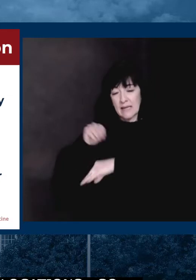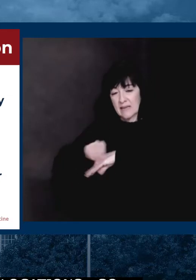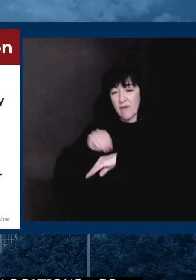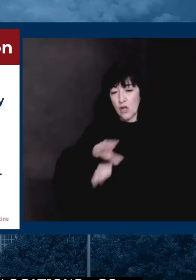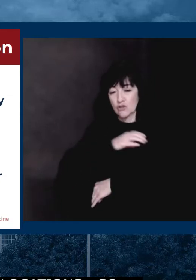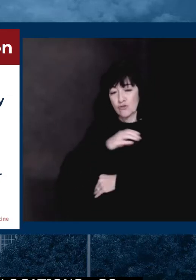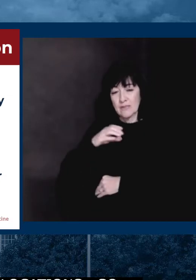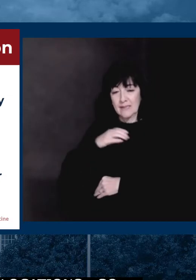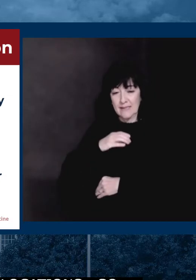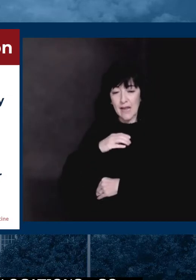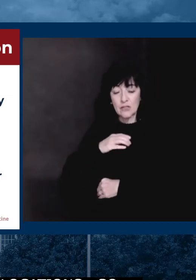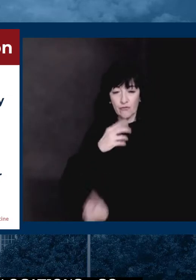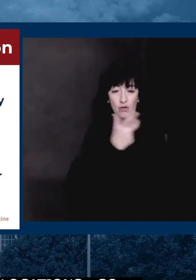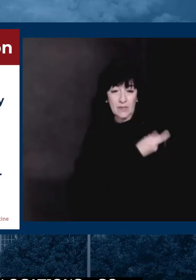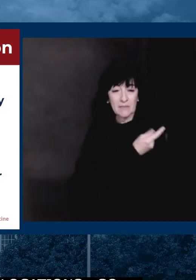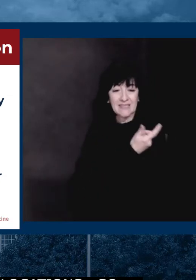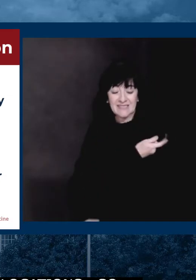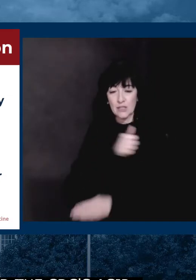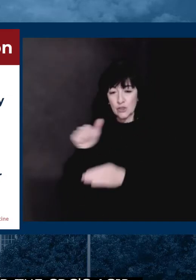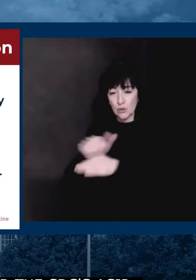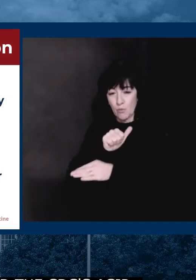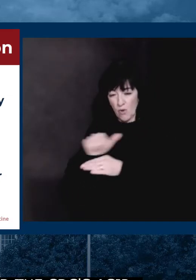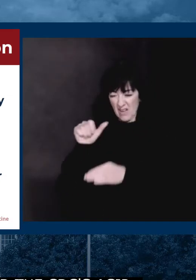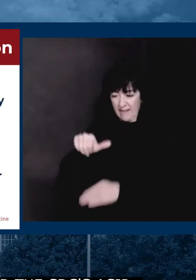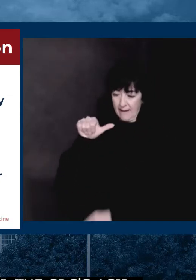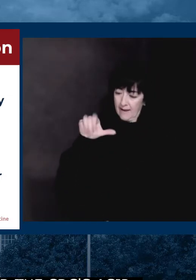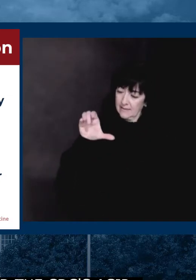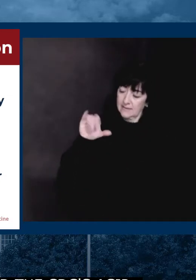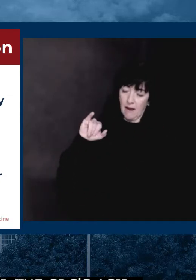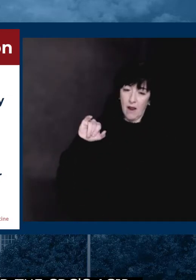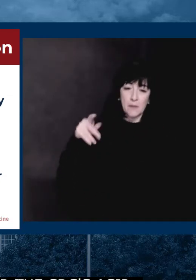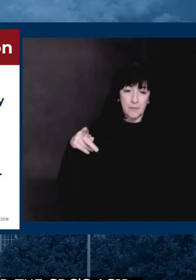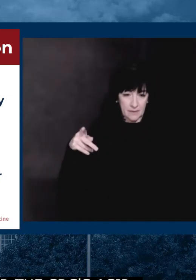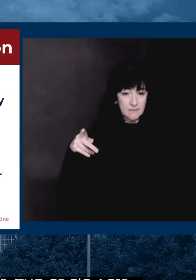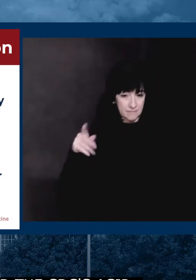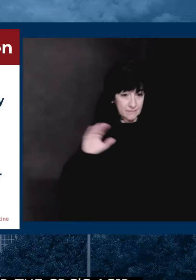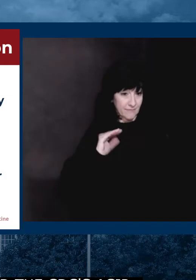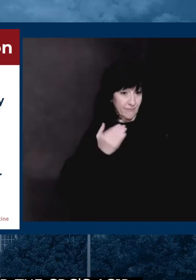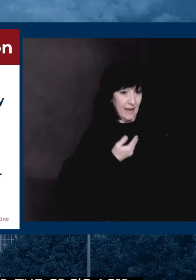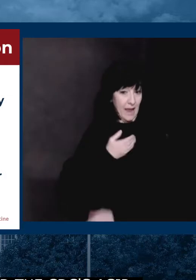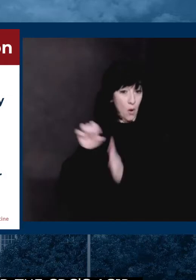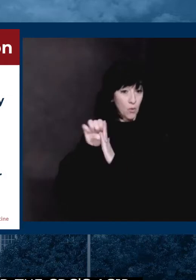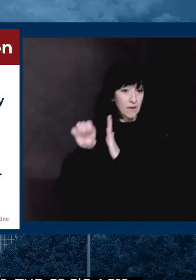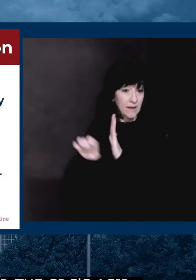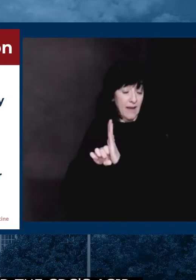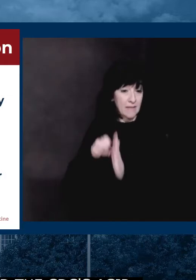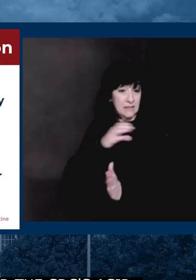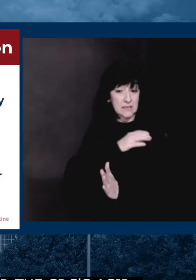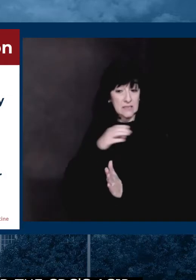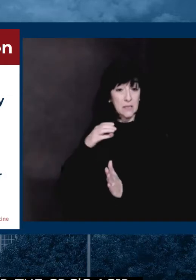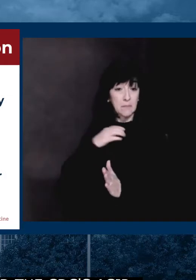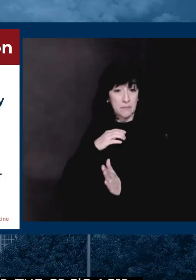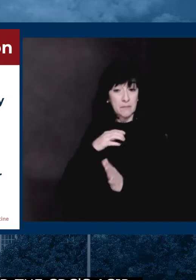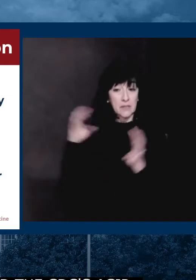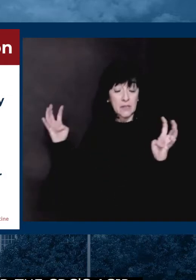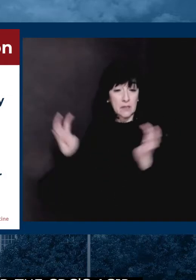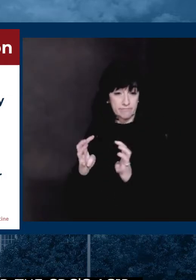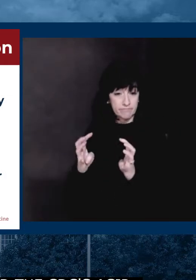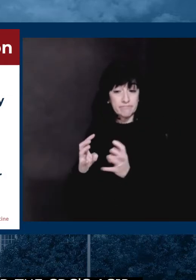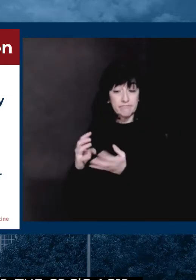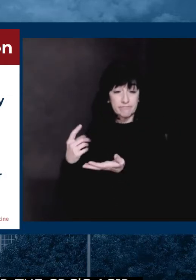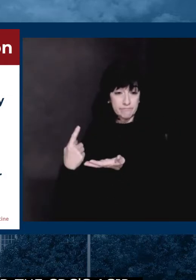some updated recommendations. Our ethics committee met last week, our ethics advisory